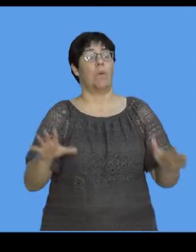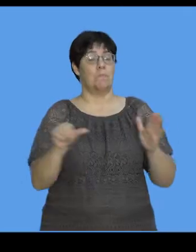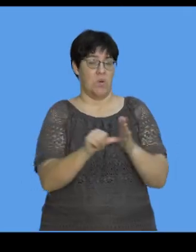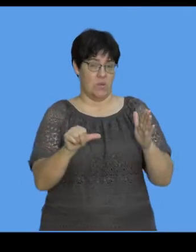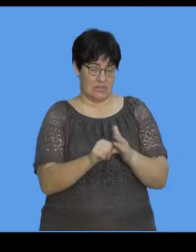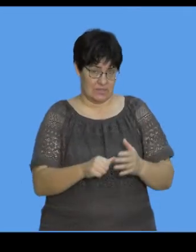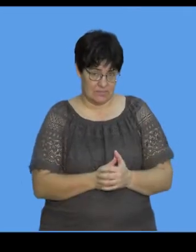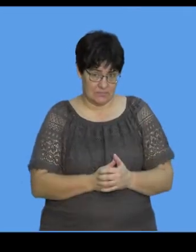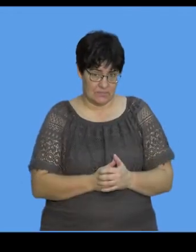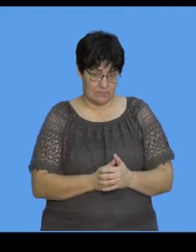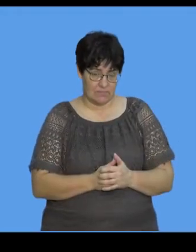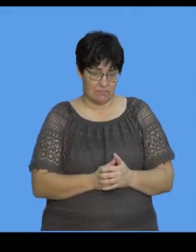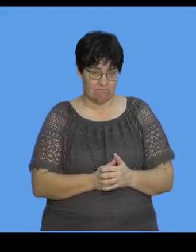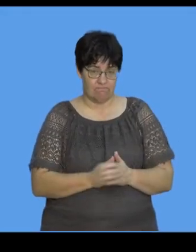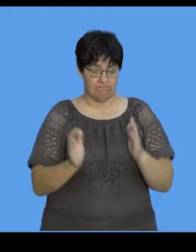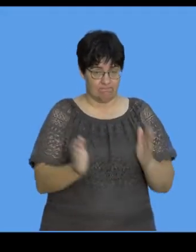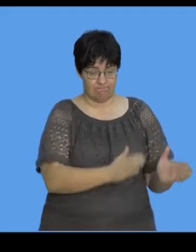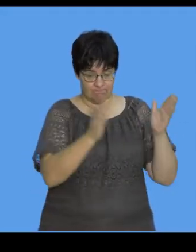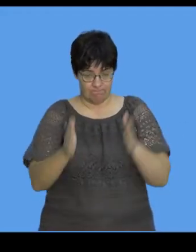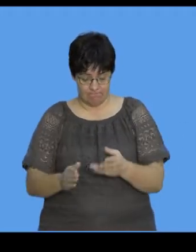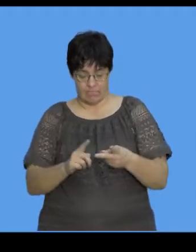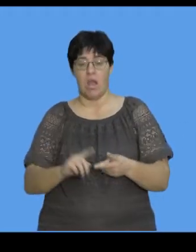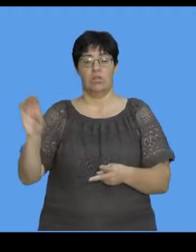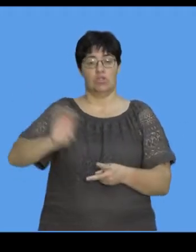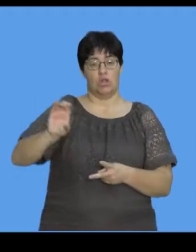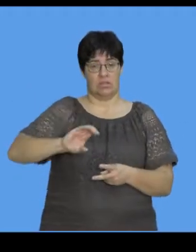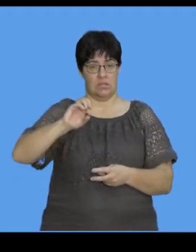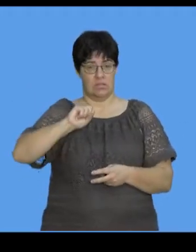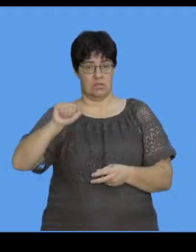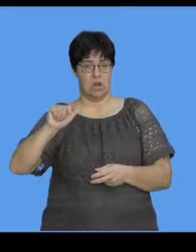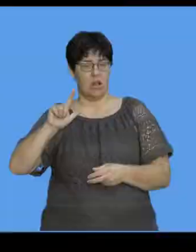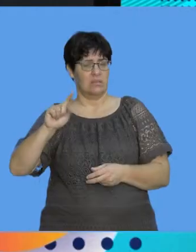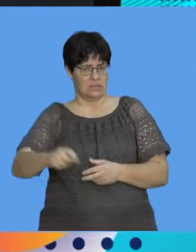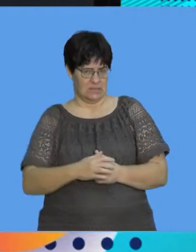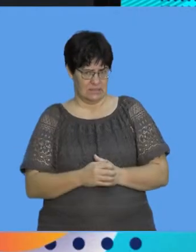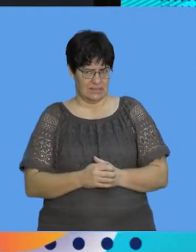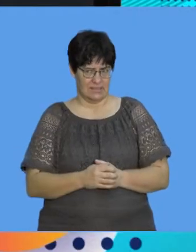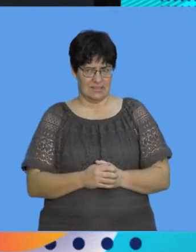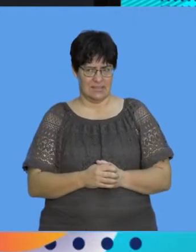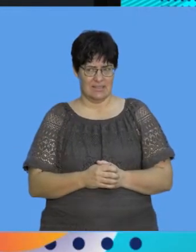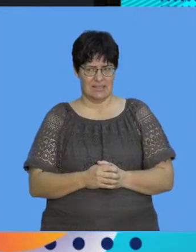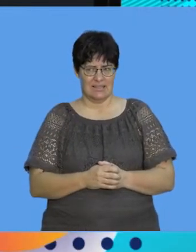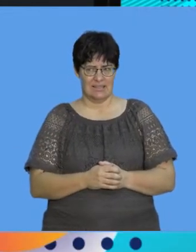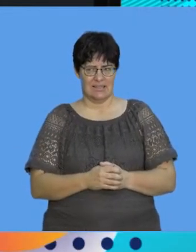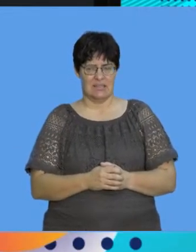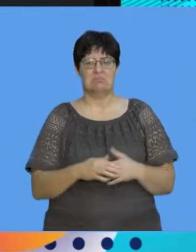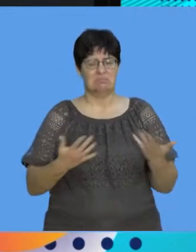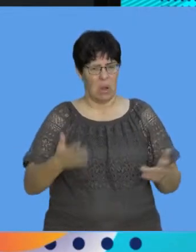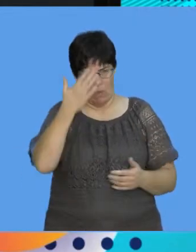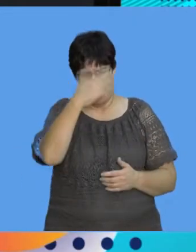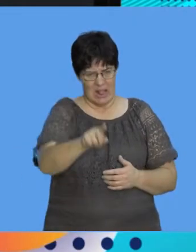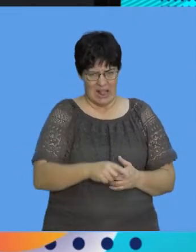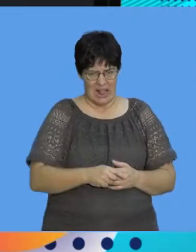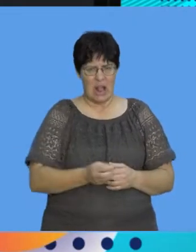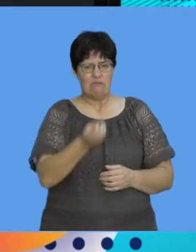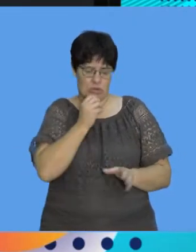diet. Okay, the next one is salt. I think a lot of you have a lot of